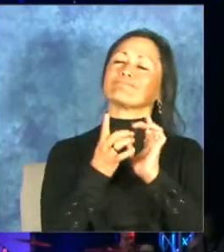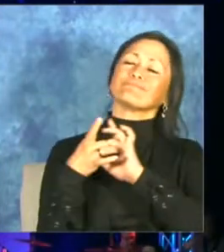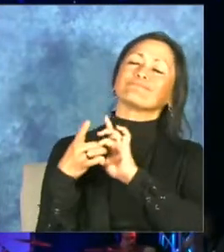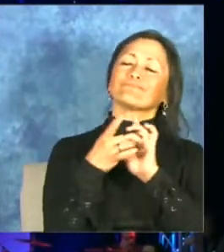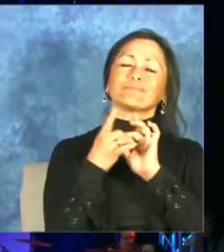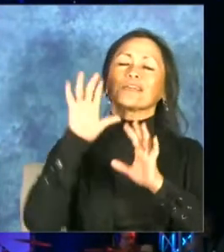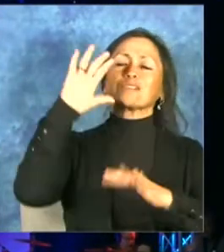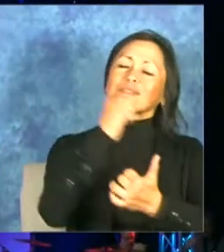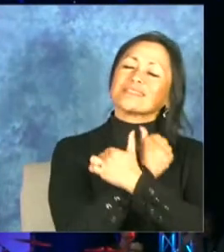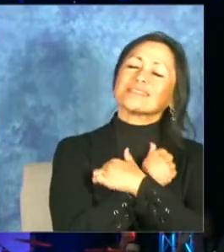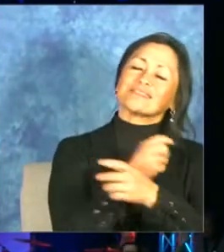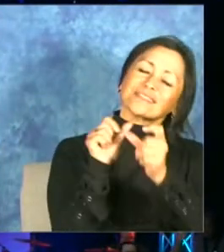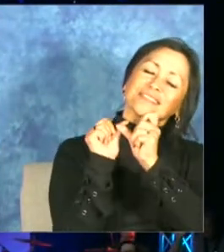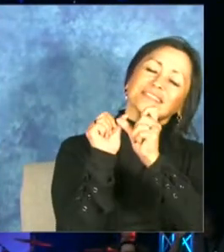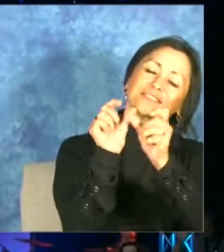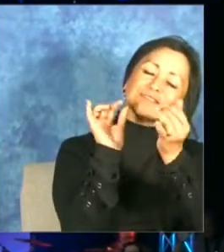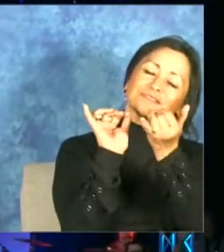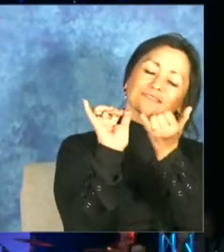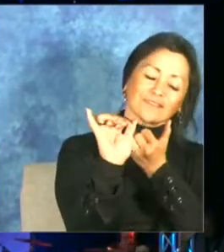Your love never